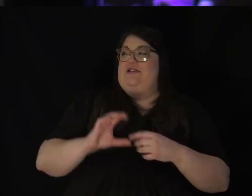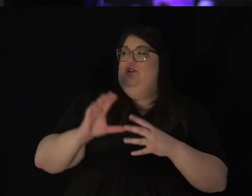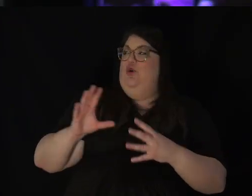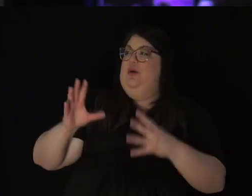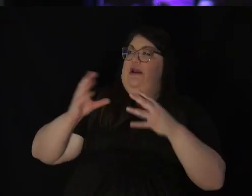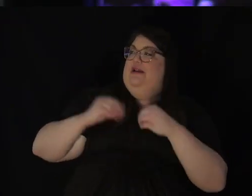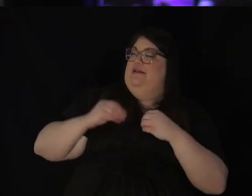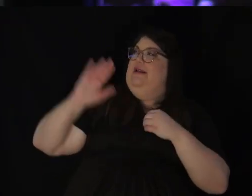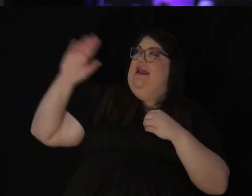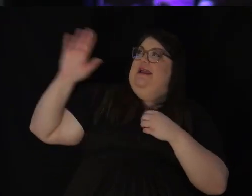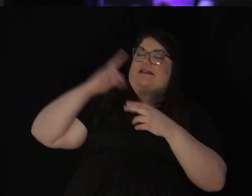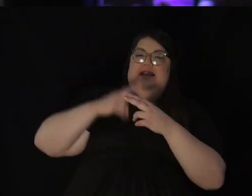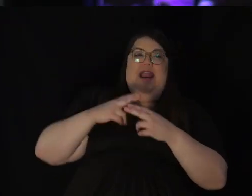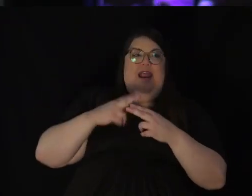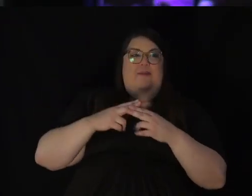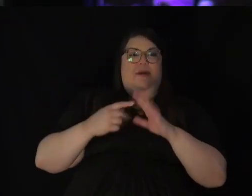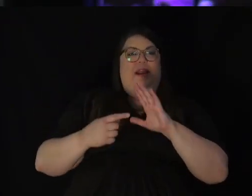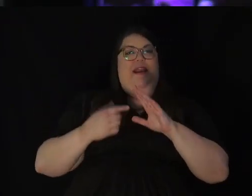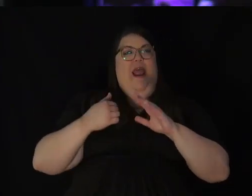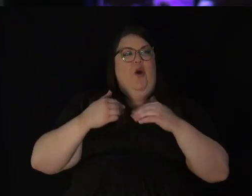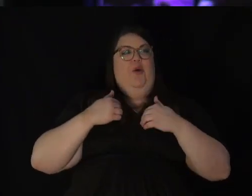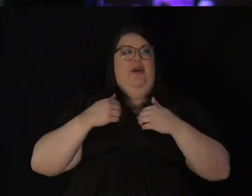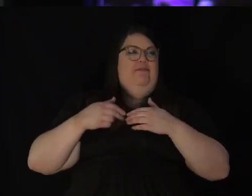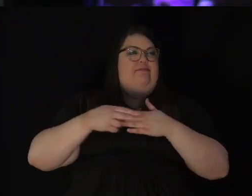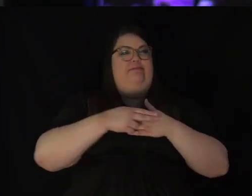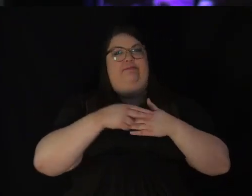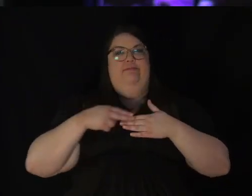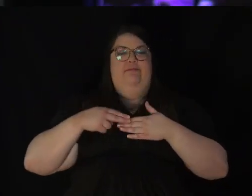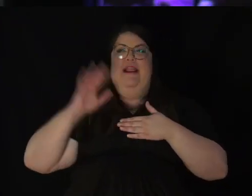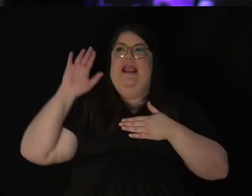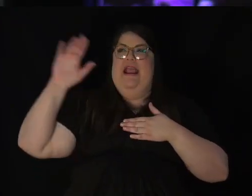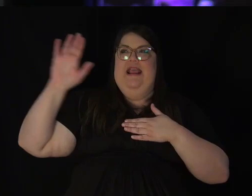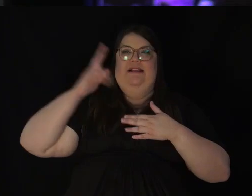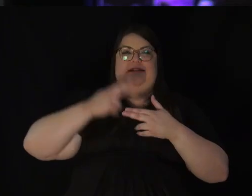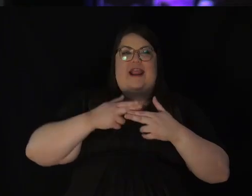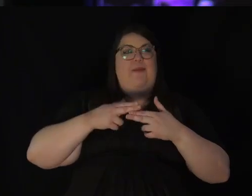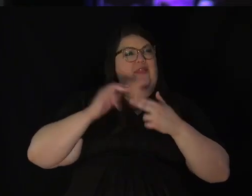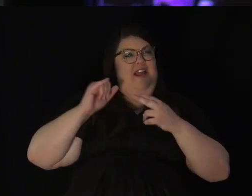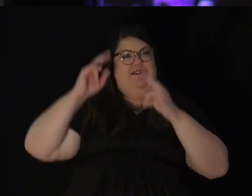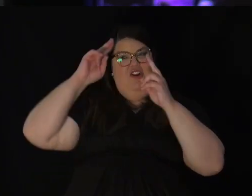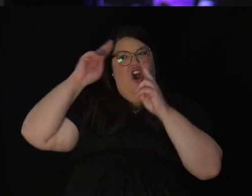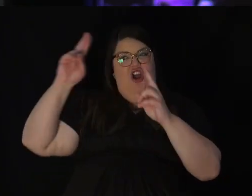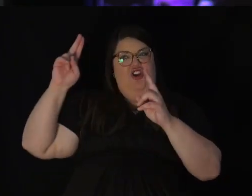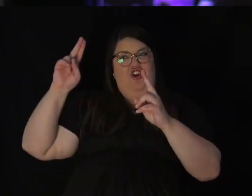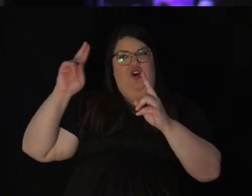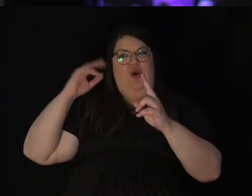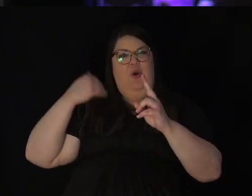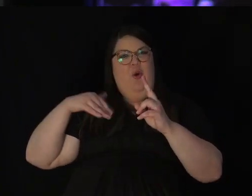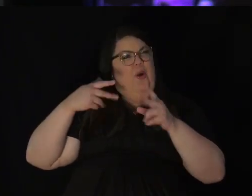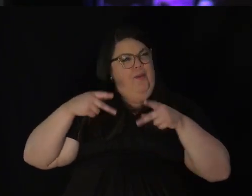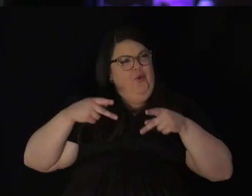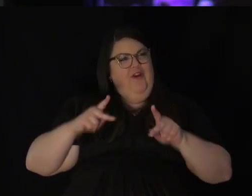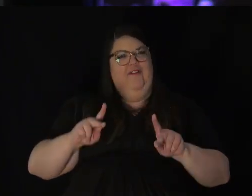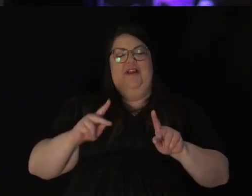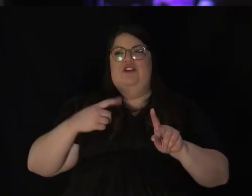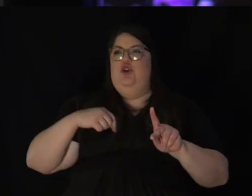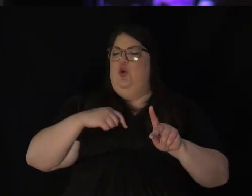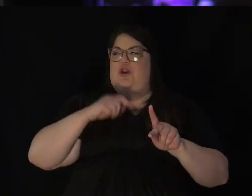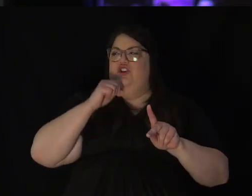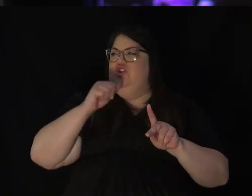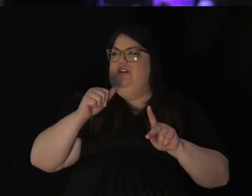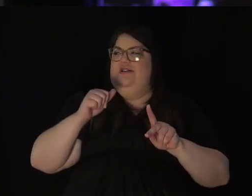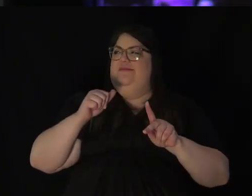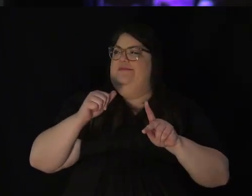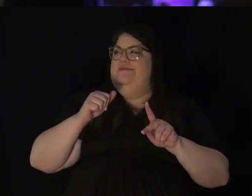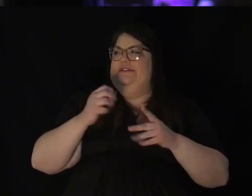Christ, and we bear his name, and it's an honor. It's a privilege that we shouldn't take